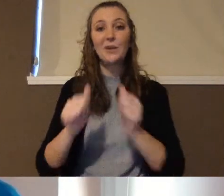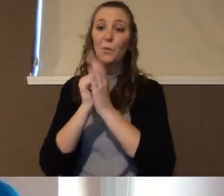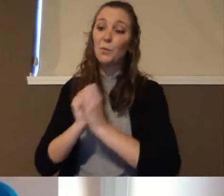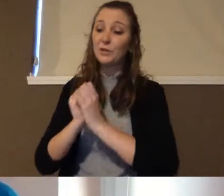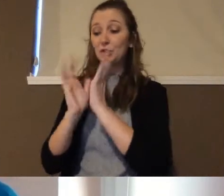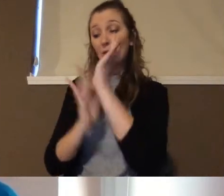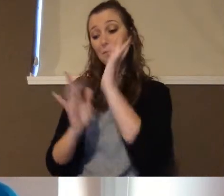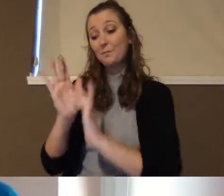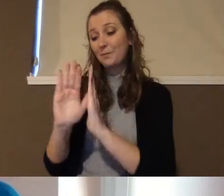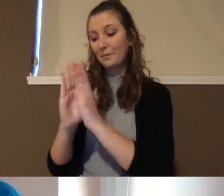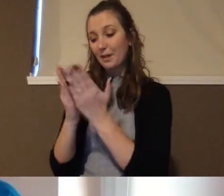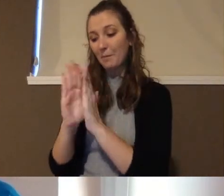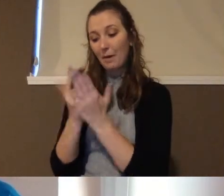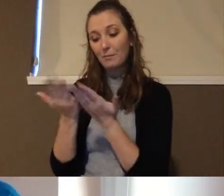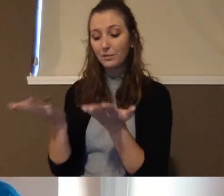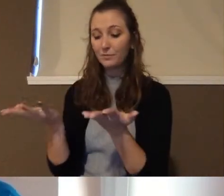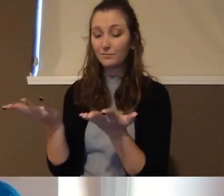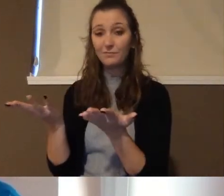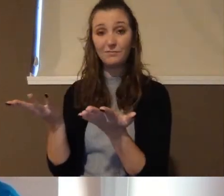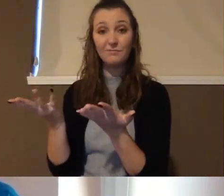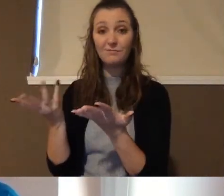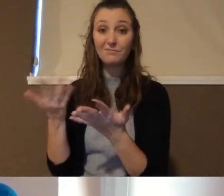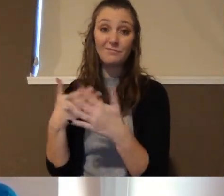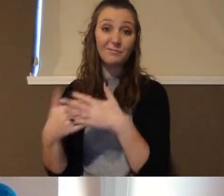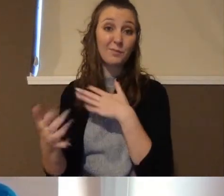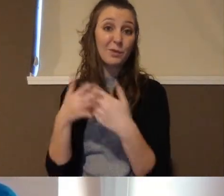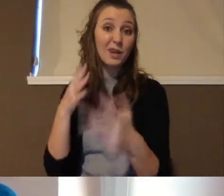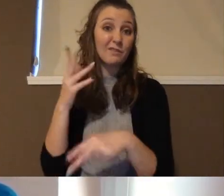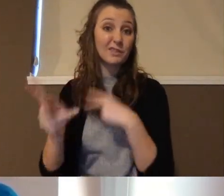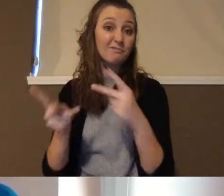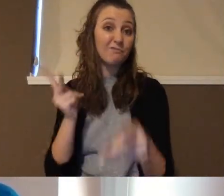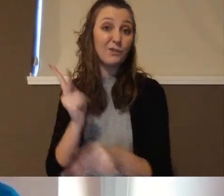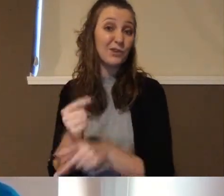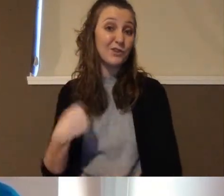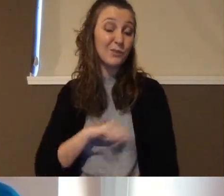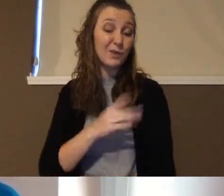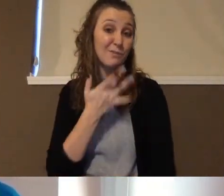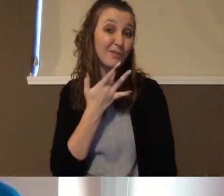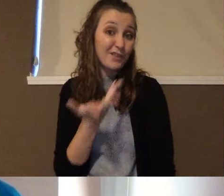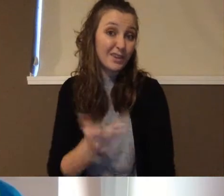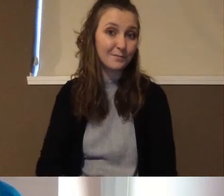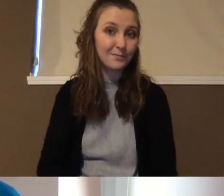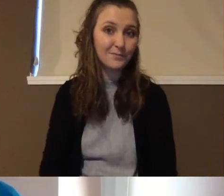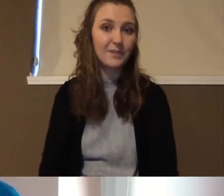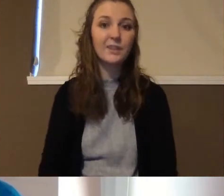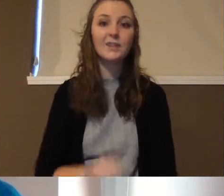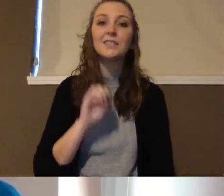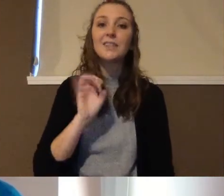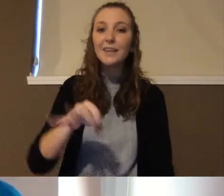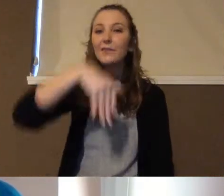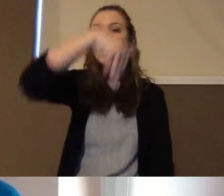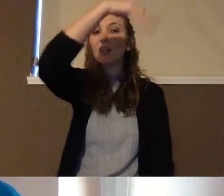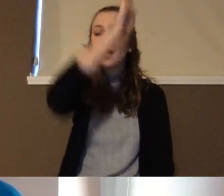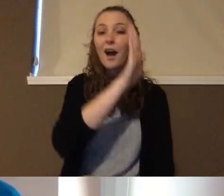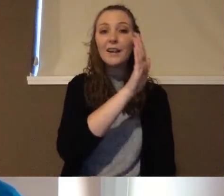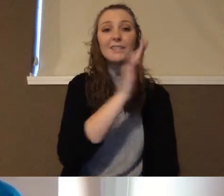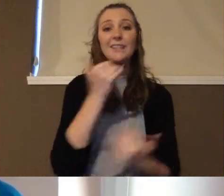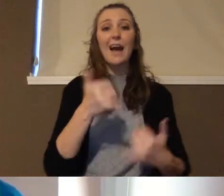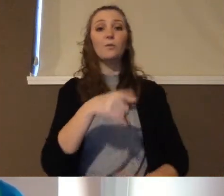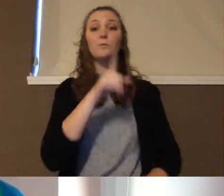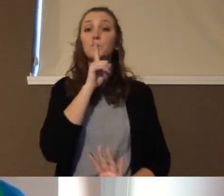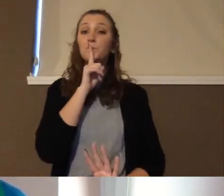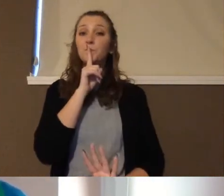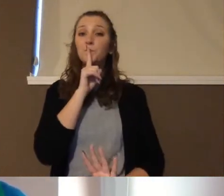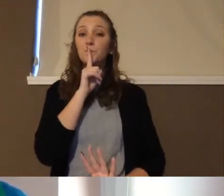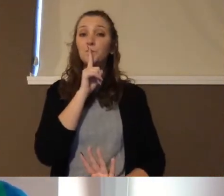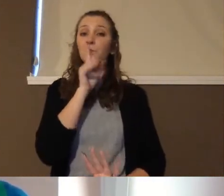And if that's the case, then we can just worship the words of the Bible in whatever